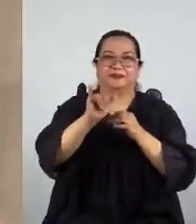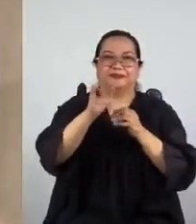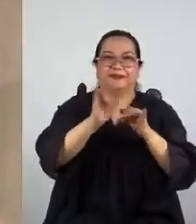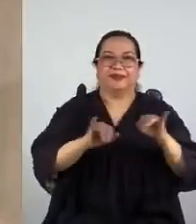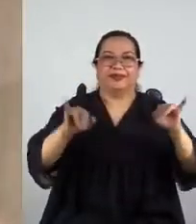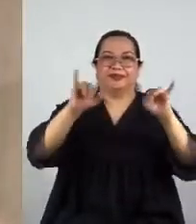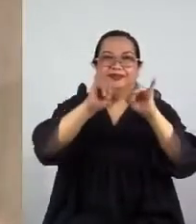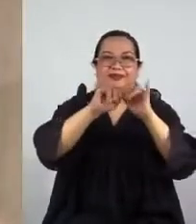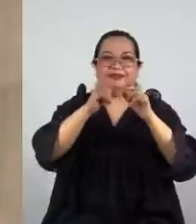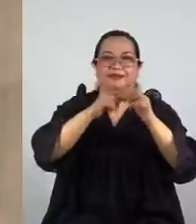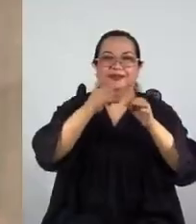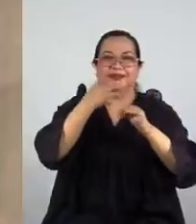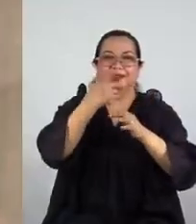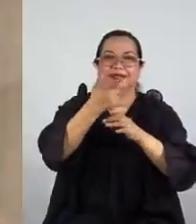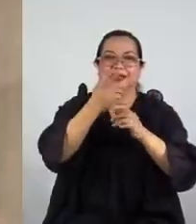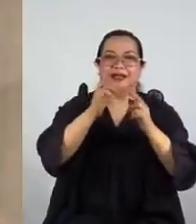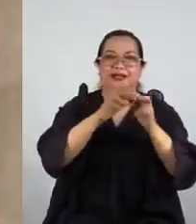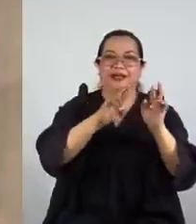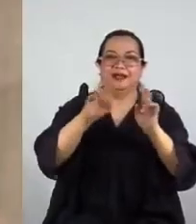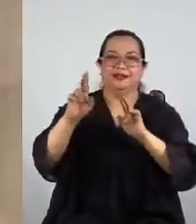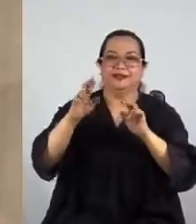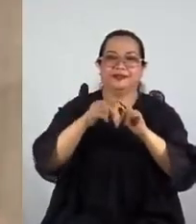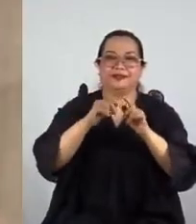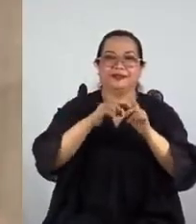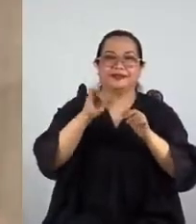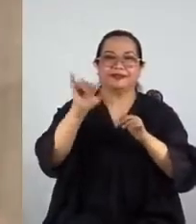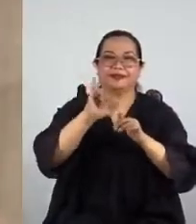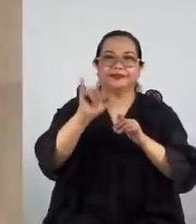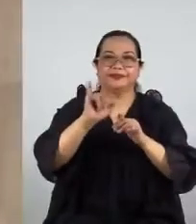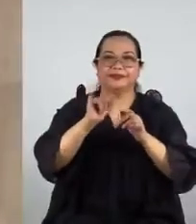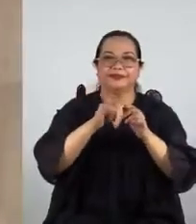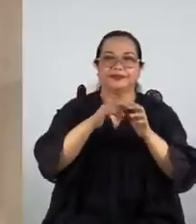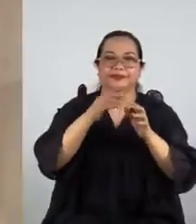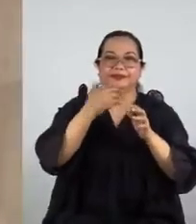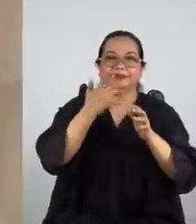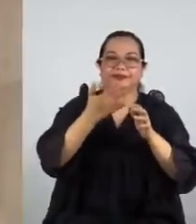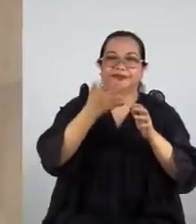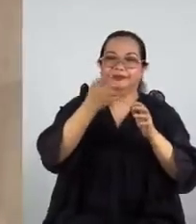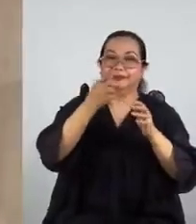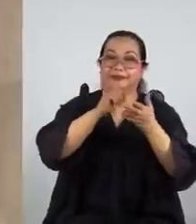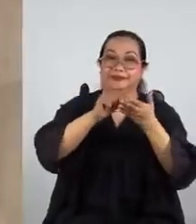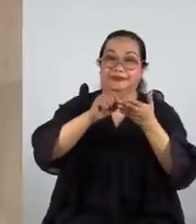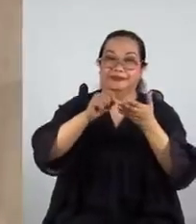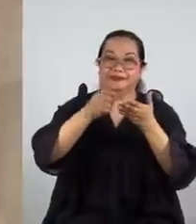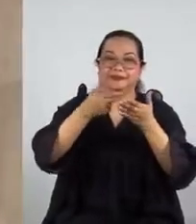main context for which the writer of Hebrews was